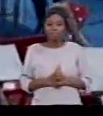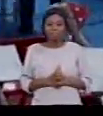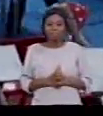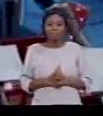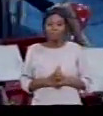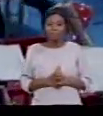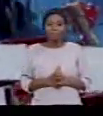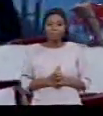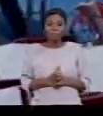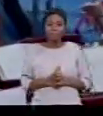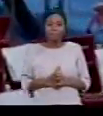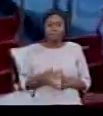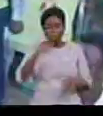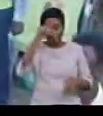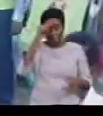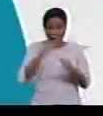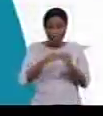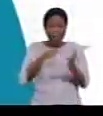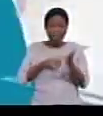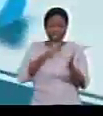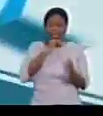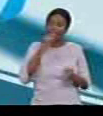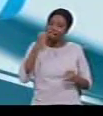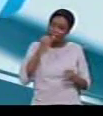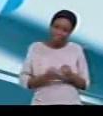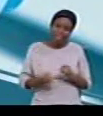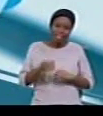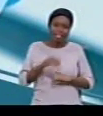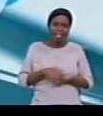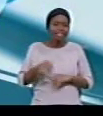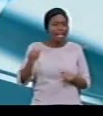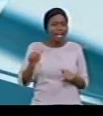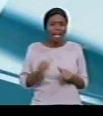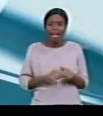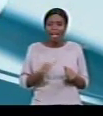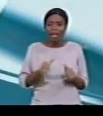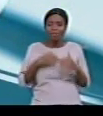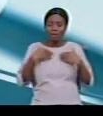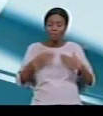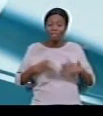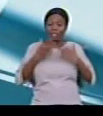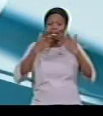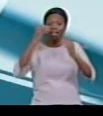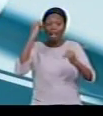Remember, this is the last night. Everybody say, last night.